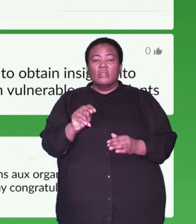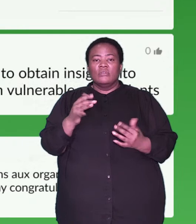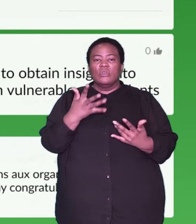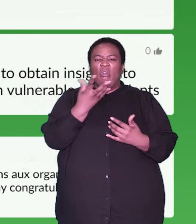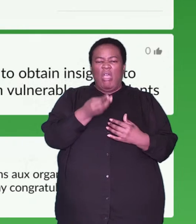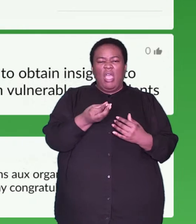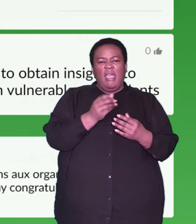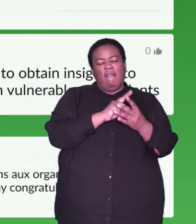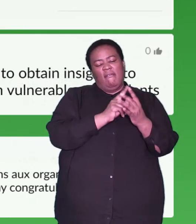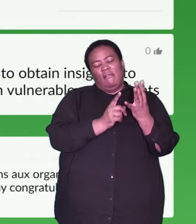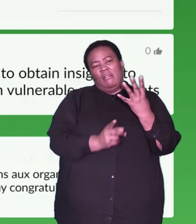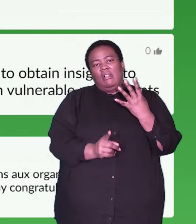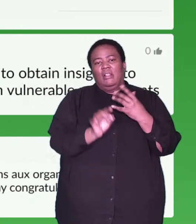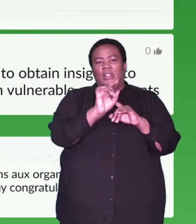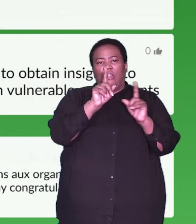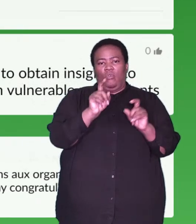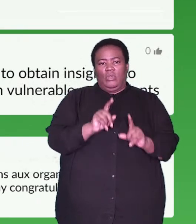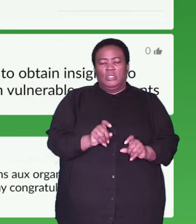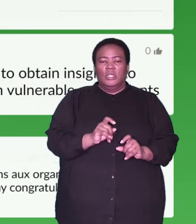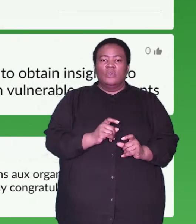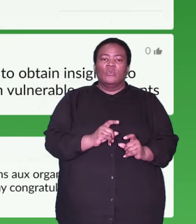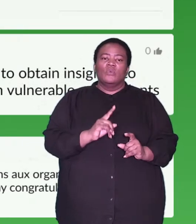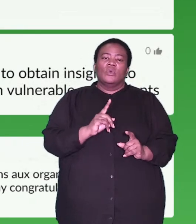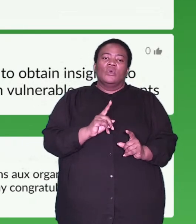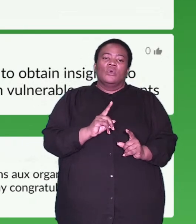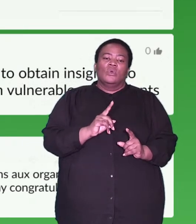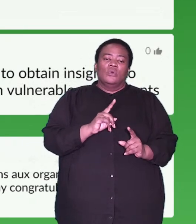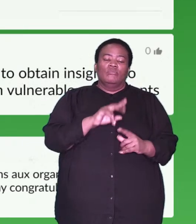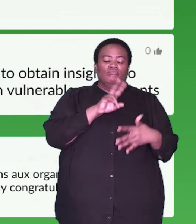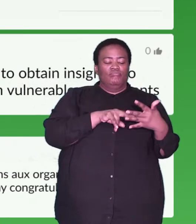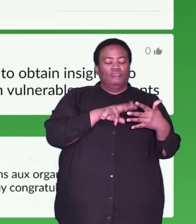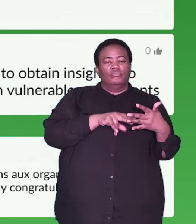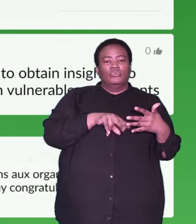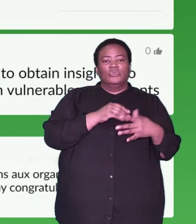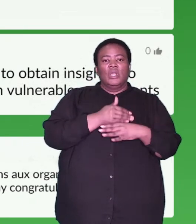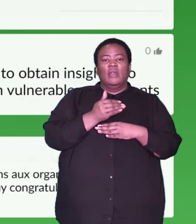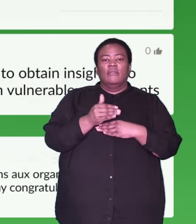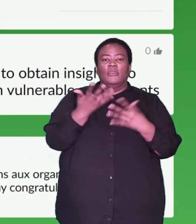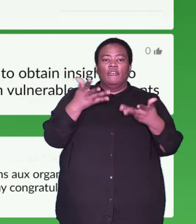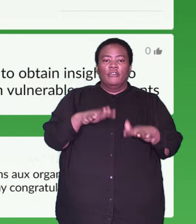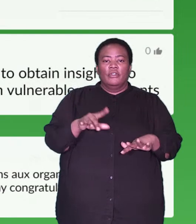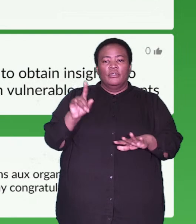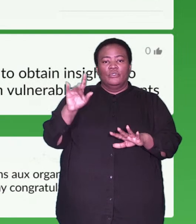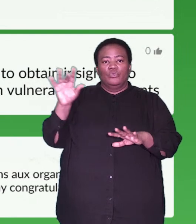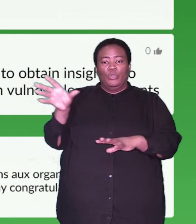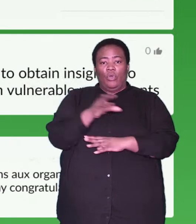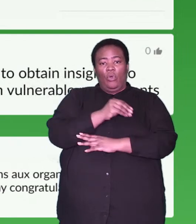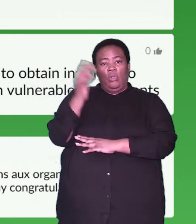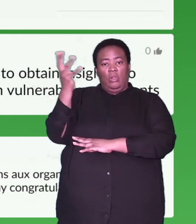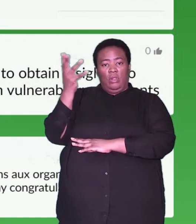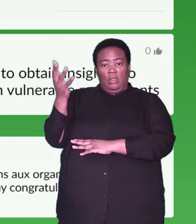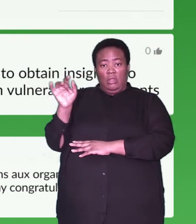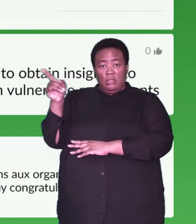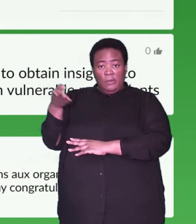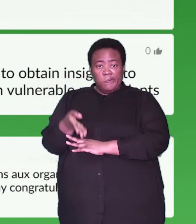those as soon as Catherine has done her presentation. I just want to see, Catherine, are you online?